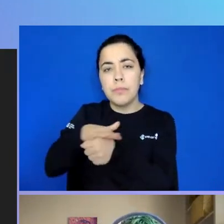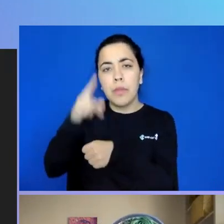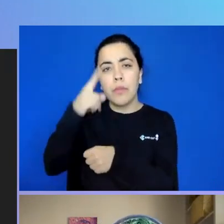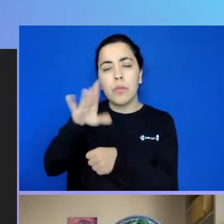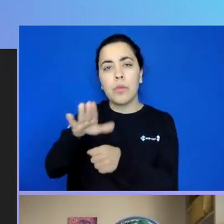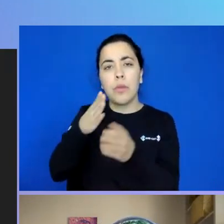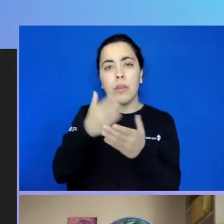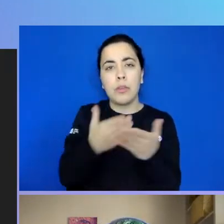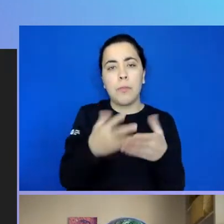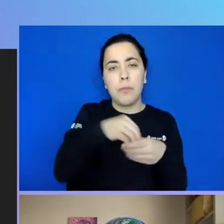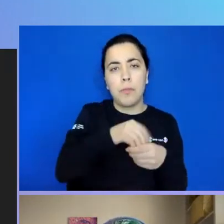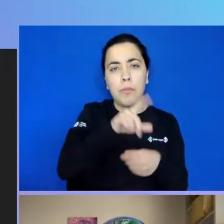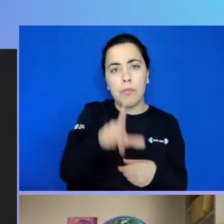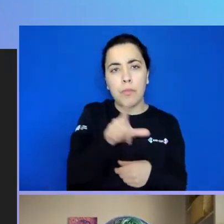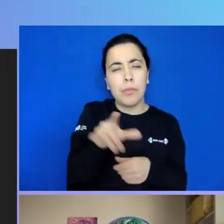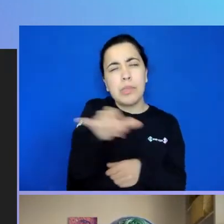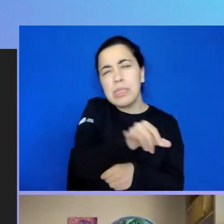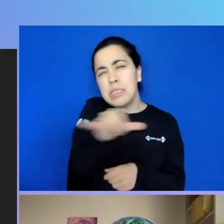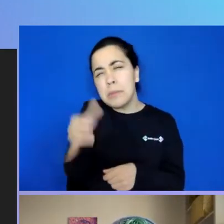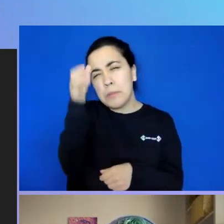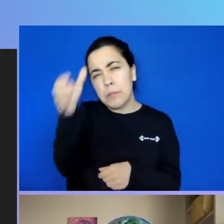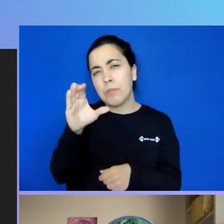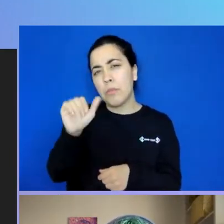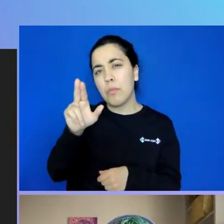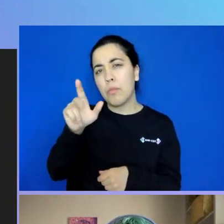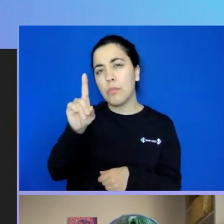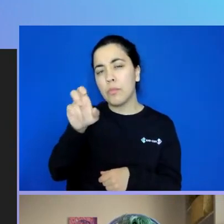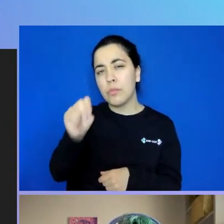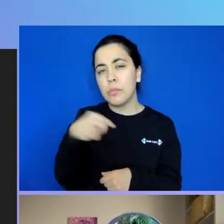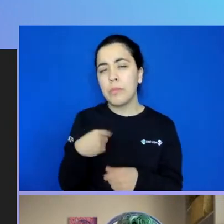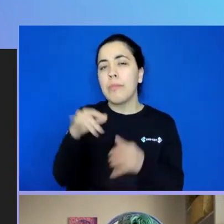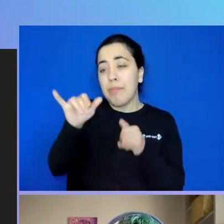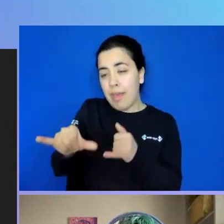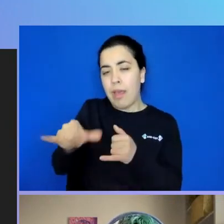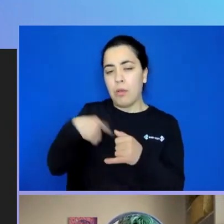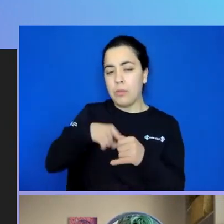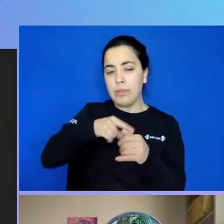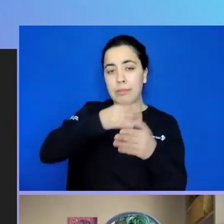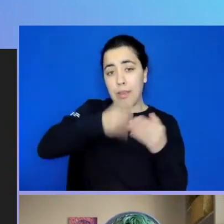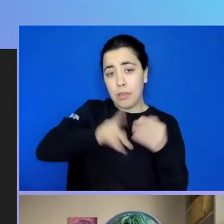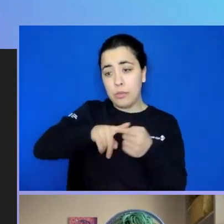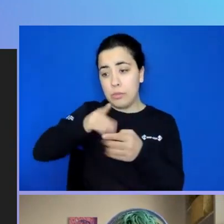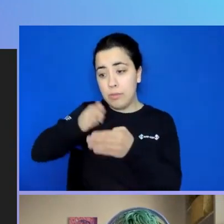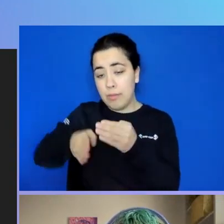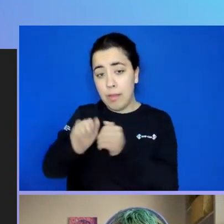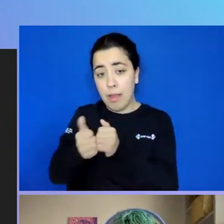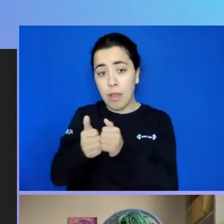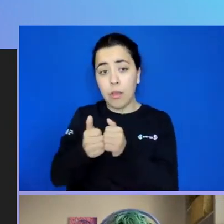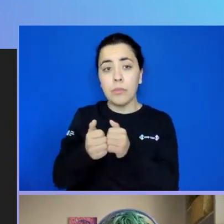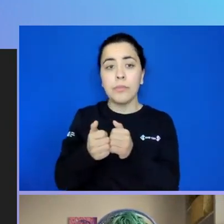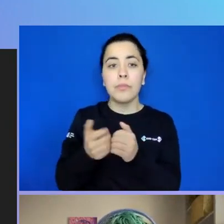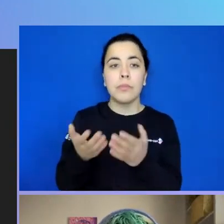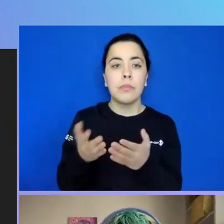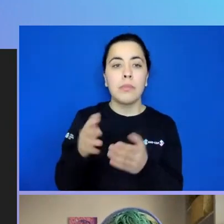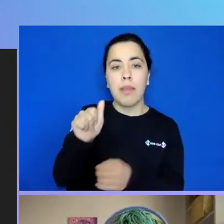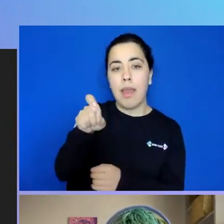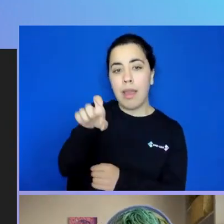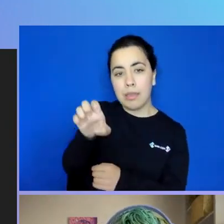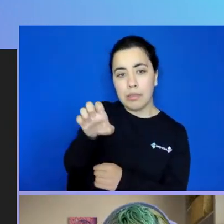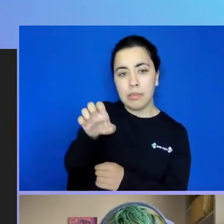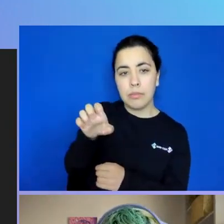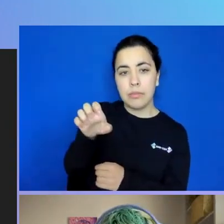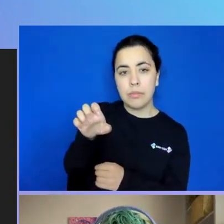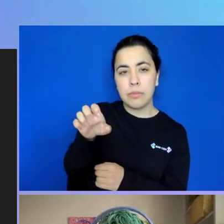library, similar to what we do with Cauldron. And that's how we do our end-to-end testing is we use Axe Core Puppeteer, which is an open